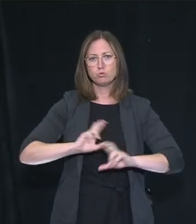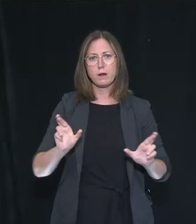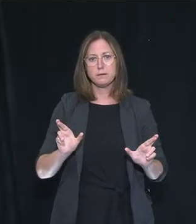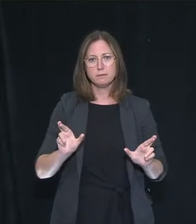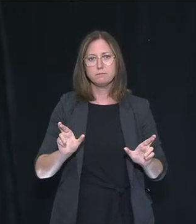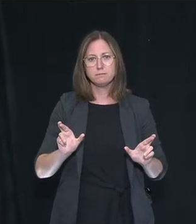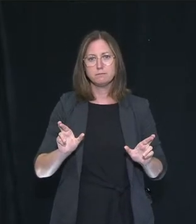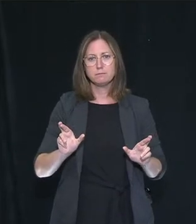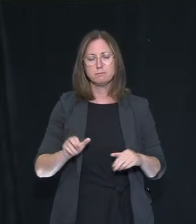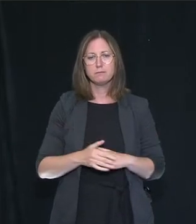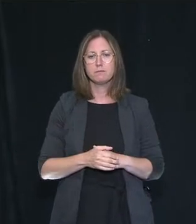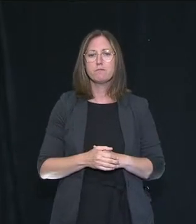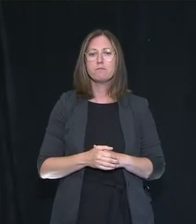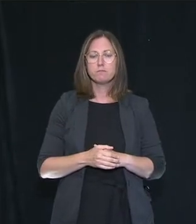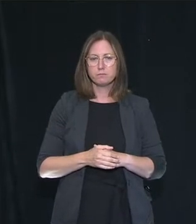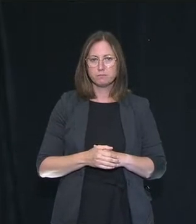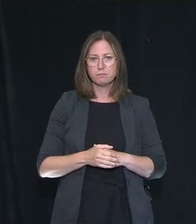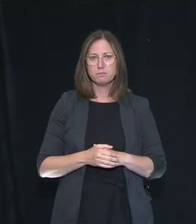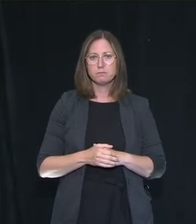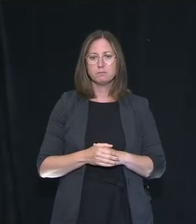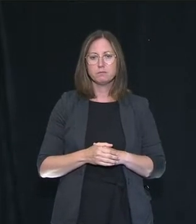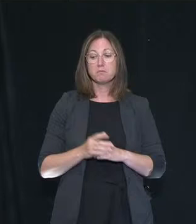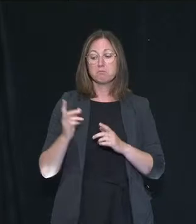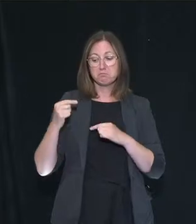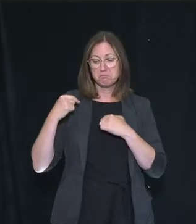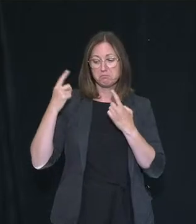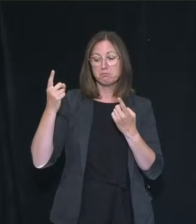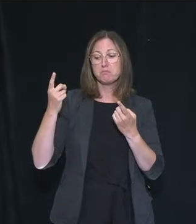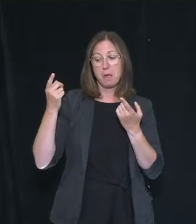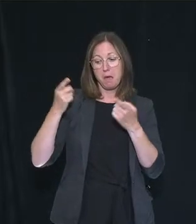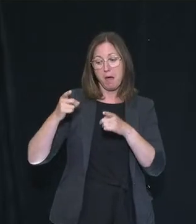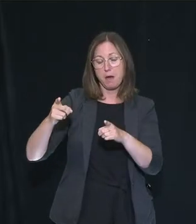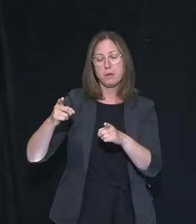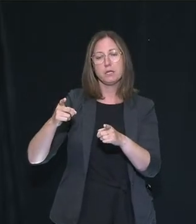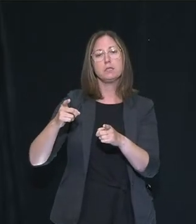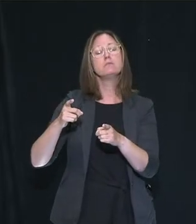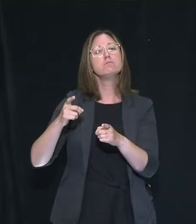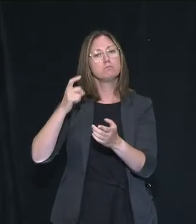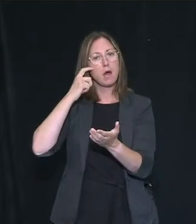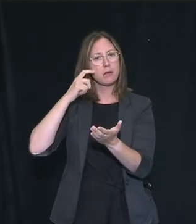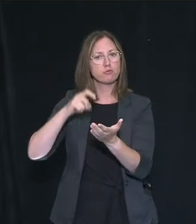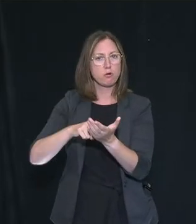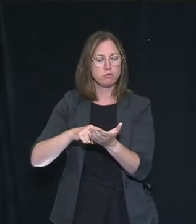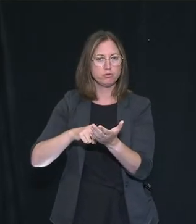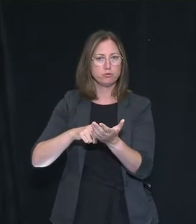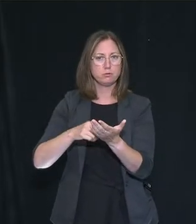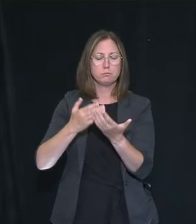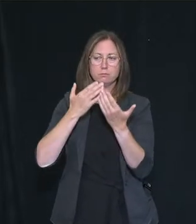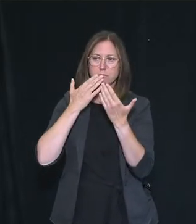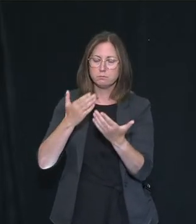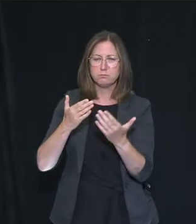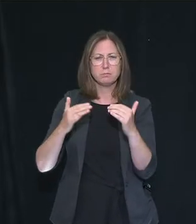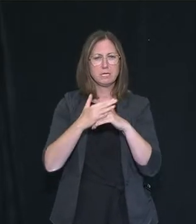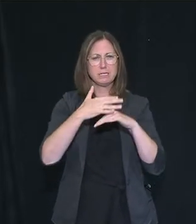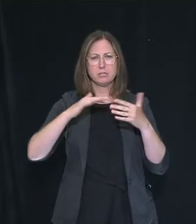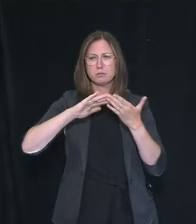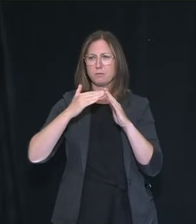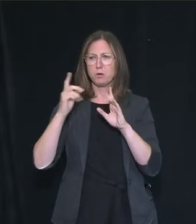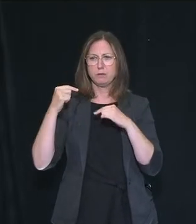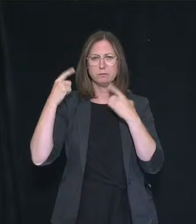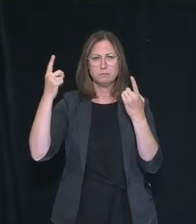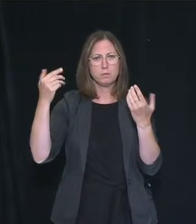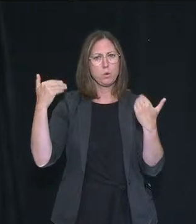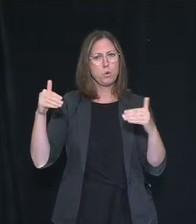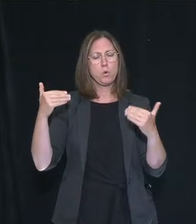I acknowledge and applaud what has been achieved, what Indigenous communities have achieved with this